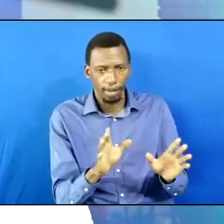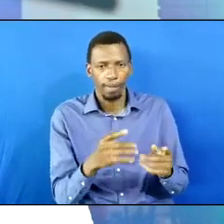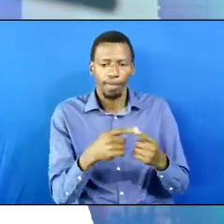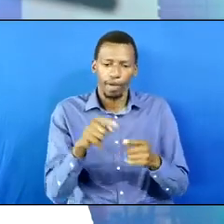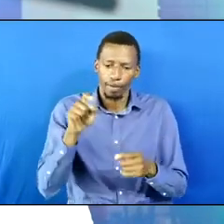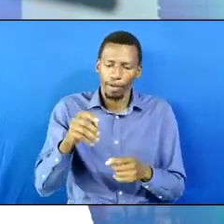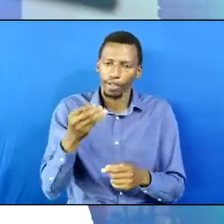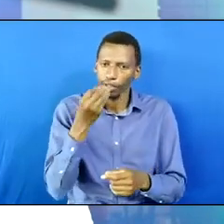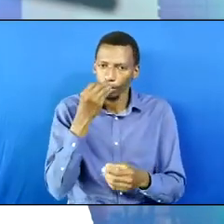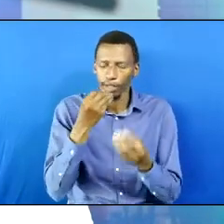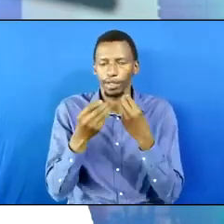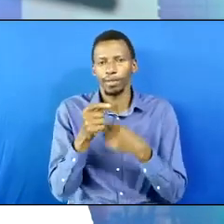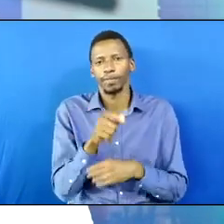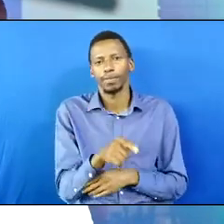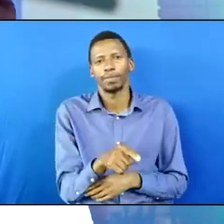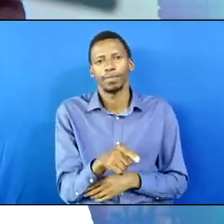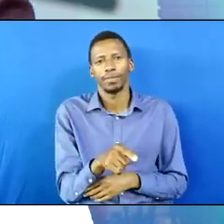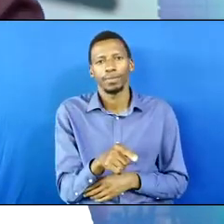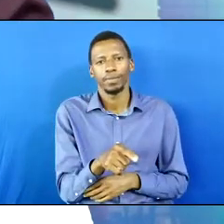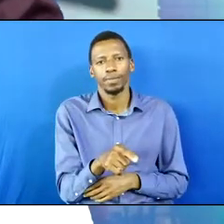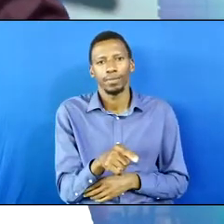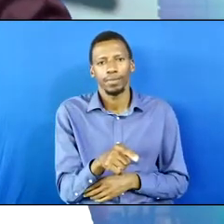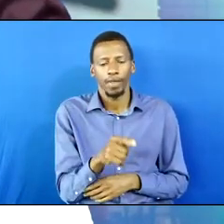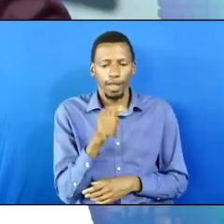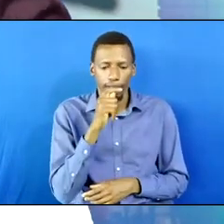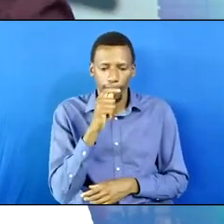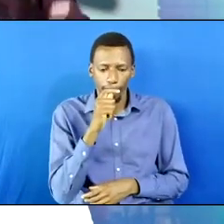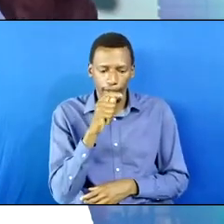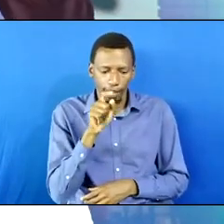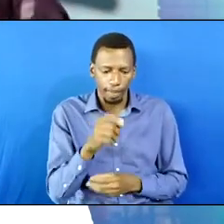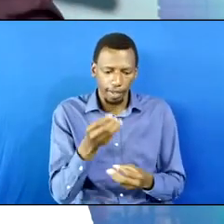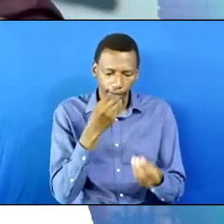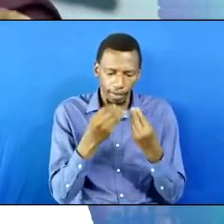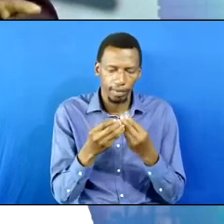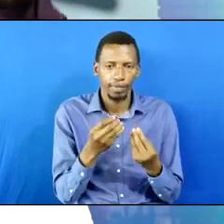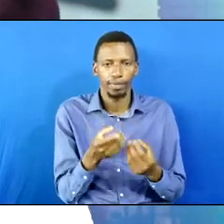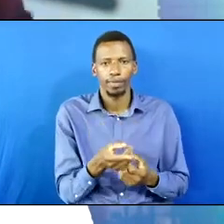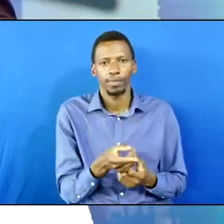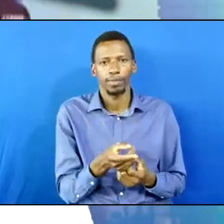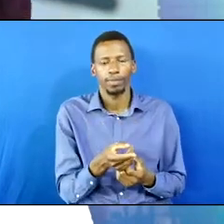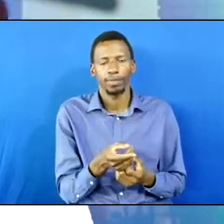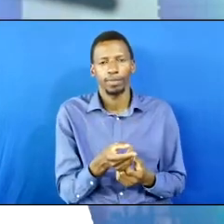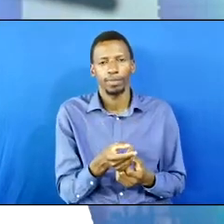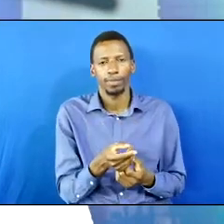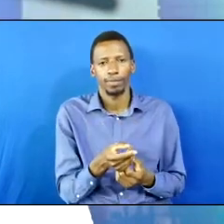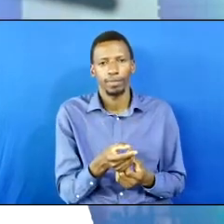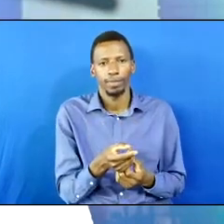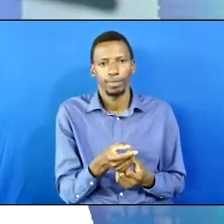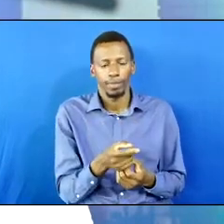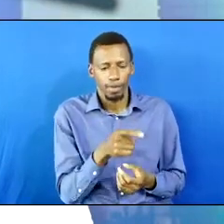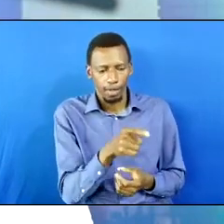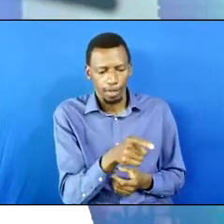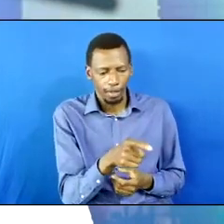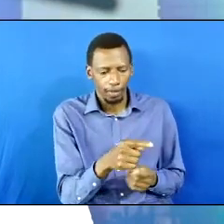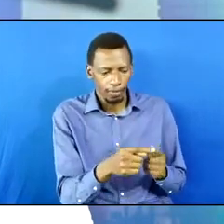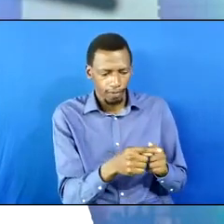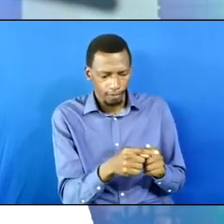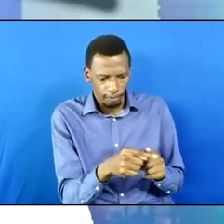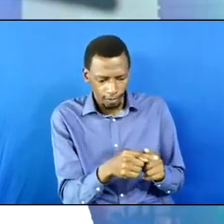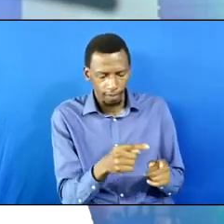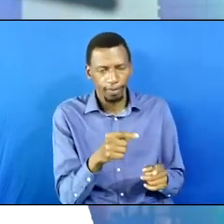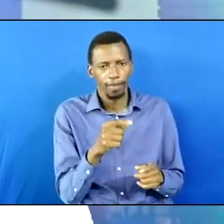lamb. They had to eat the meat of the lamb. It was not enough that the paschal lamb be